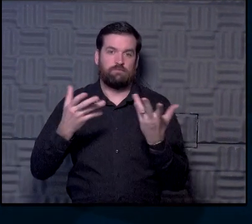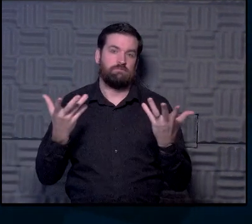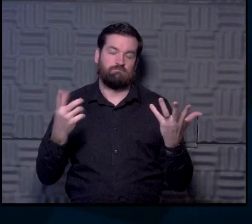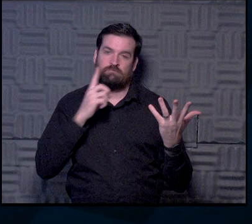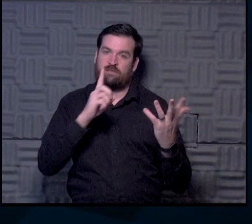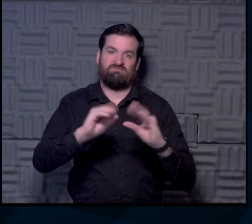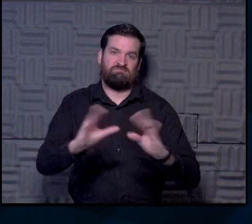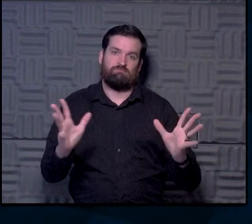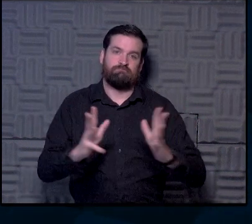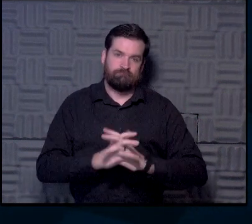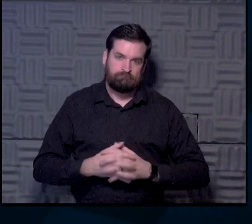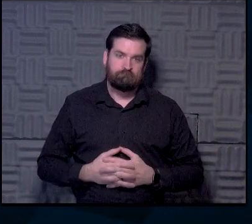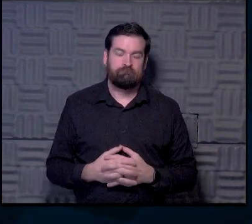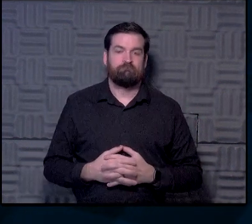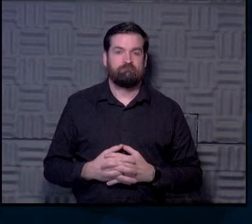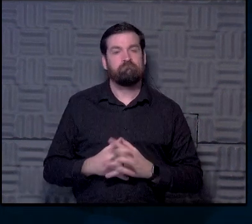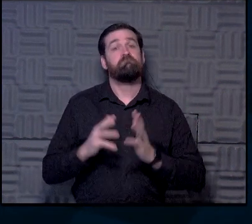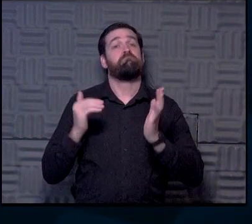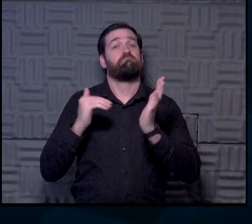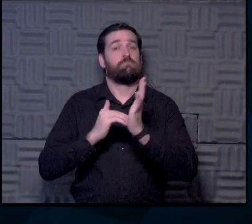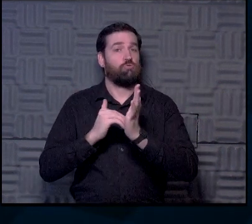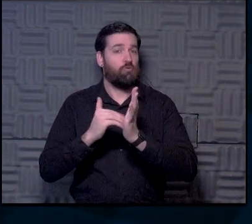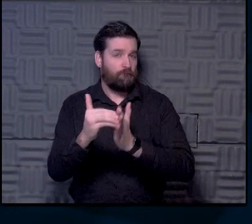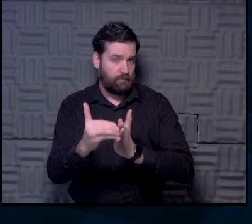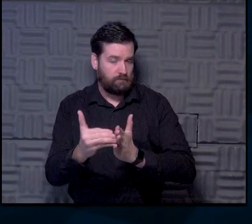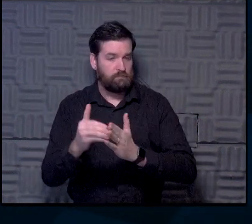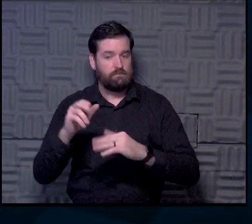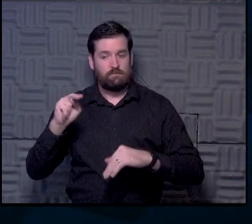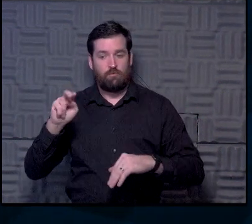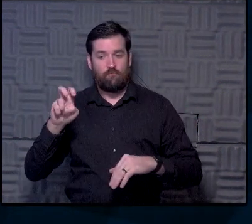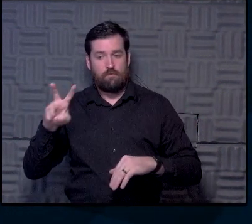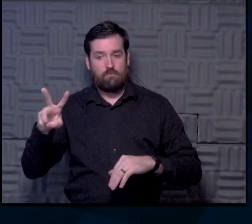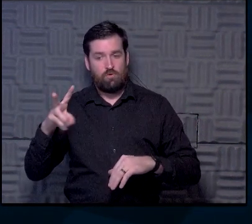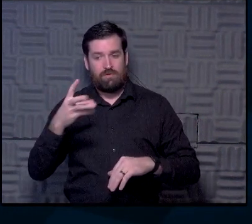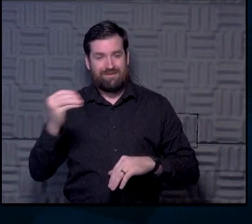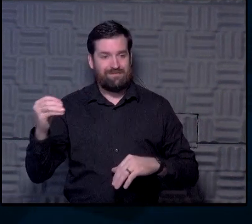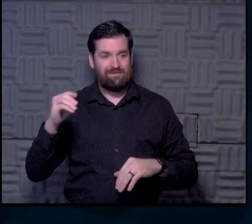think, very often that November and December